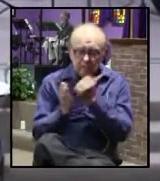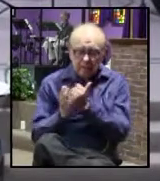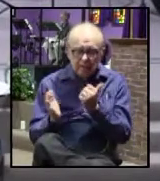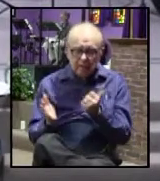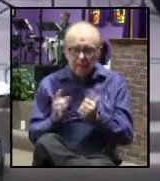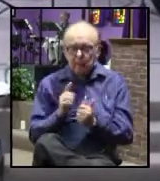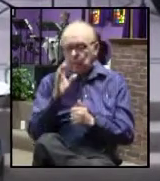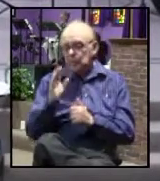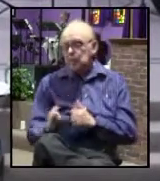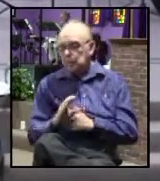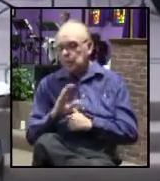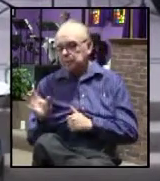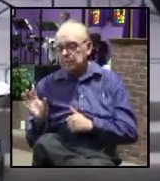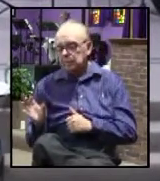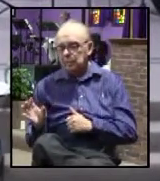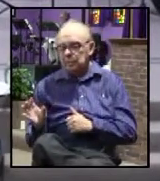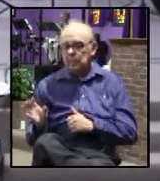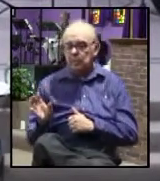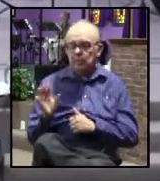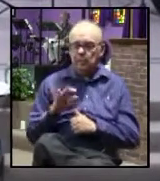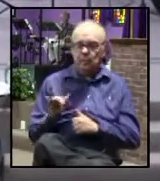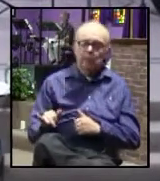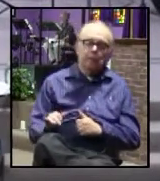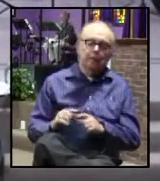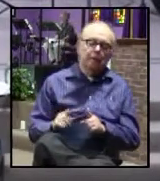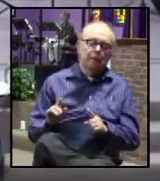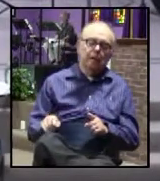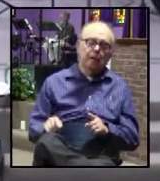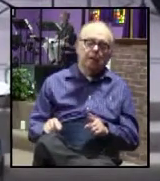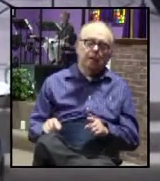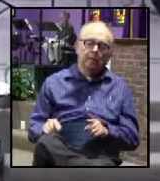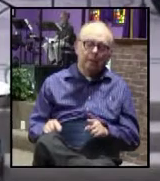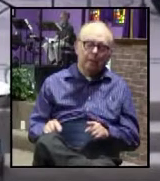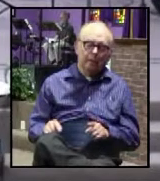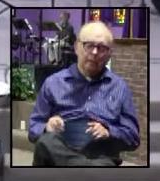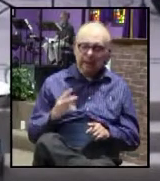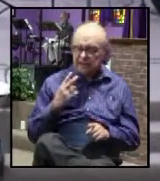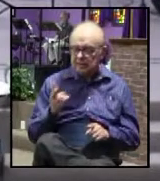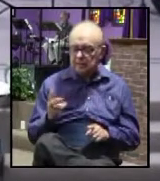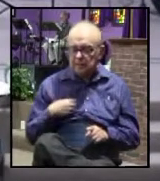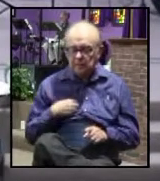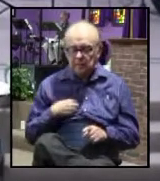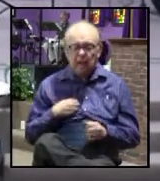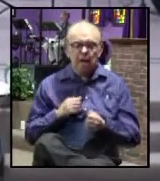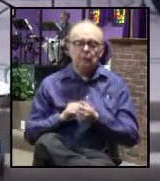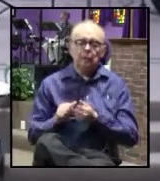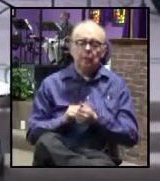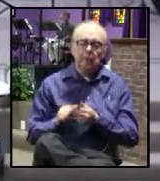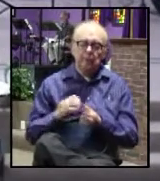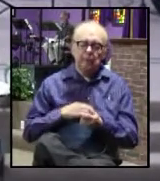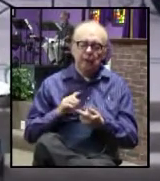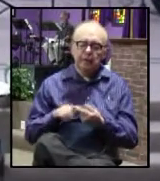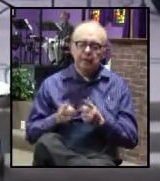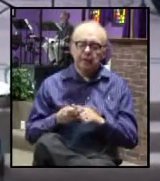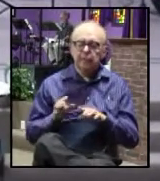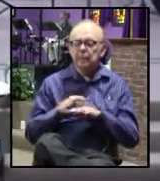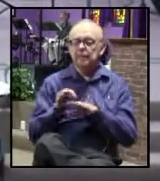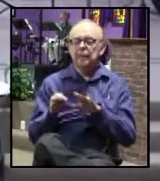crucified on a cross. And yet he said, you know what seems like a good idea right now? I want to wash my friend's feet.